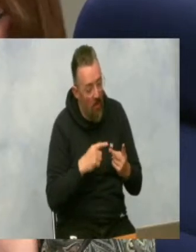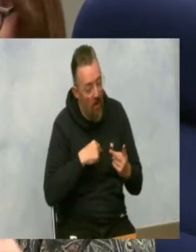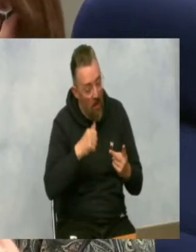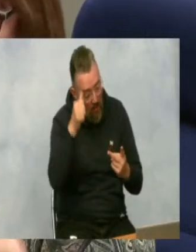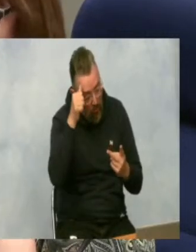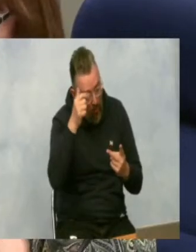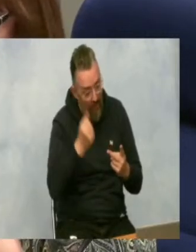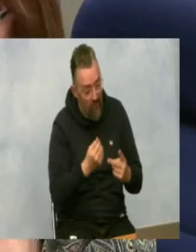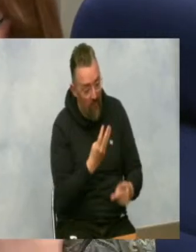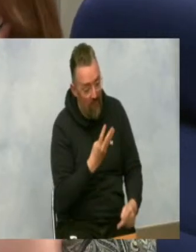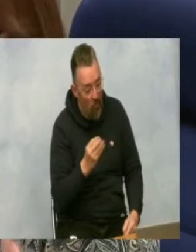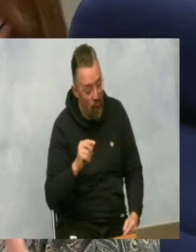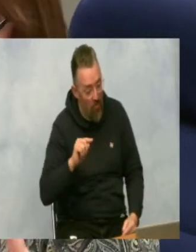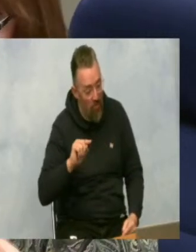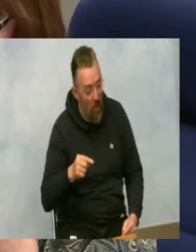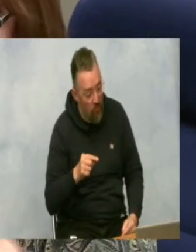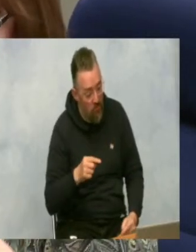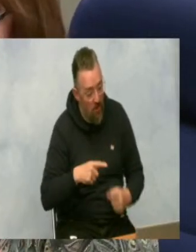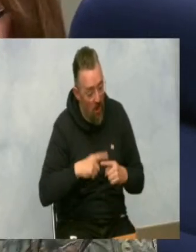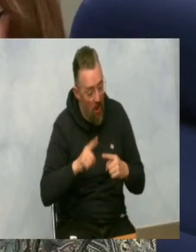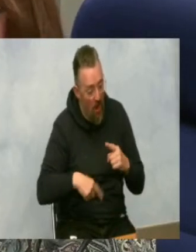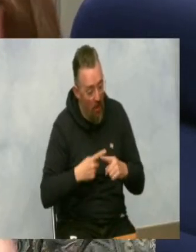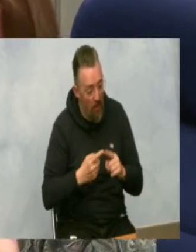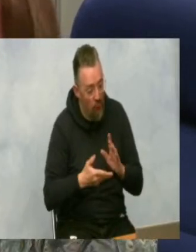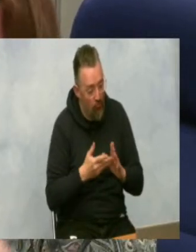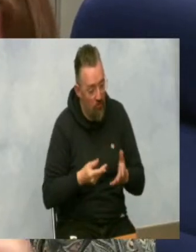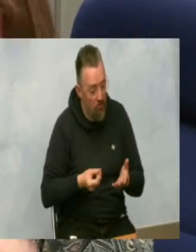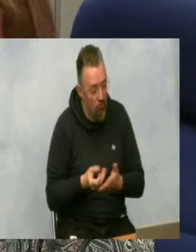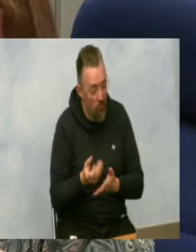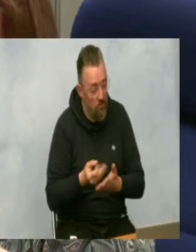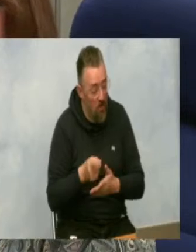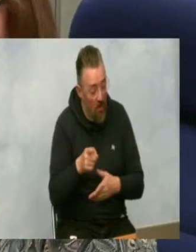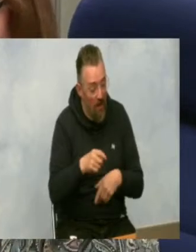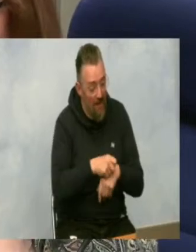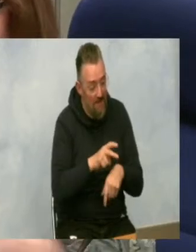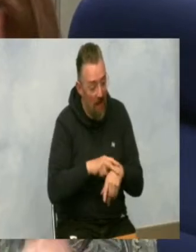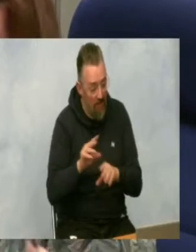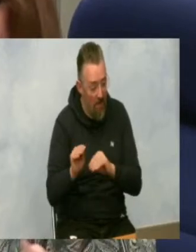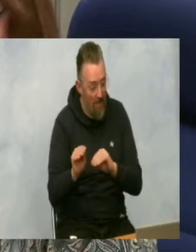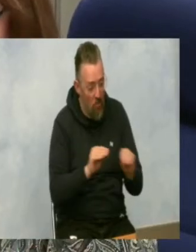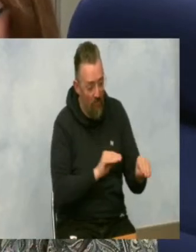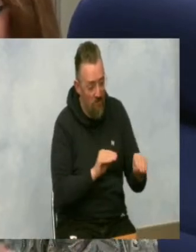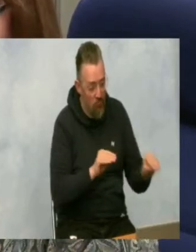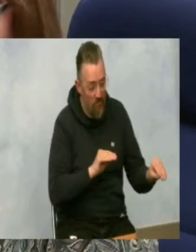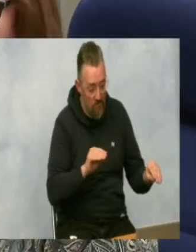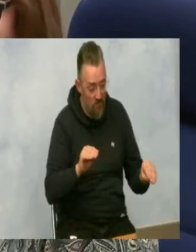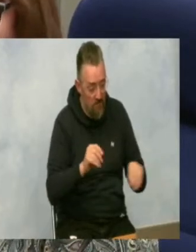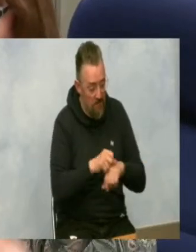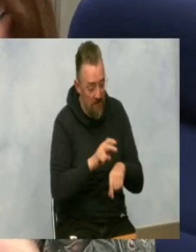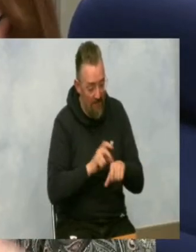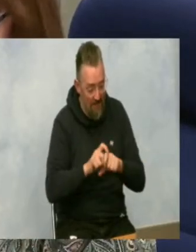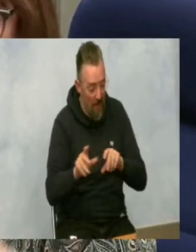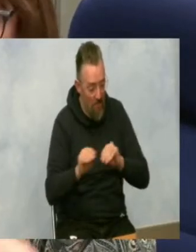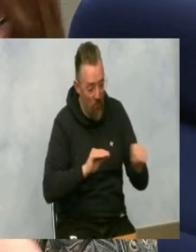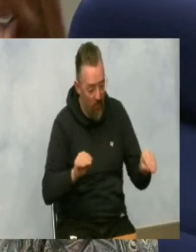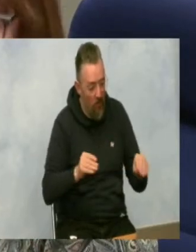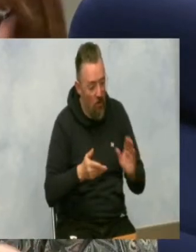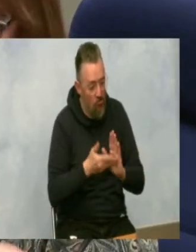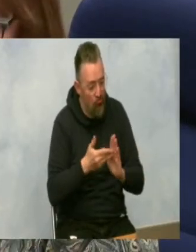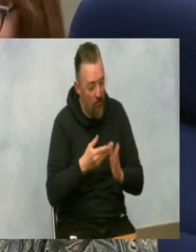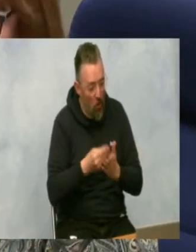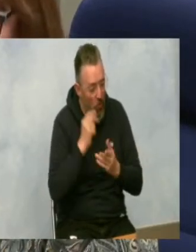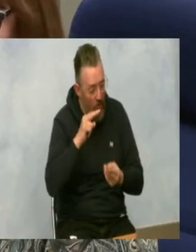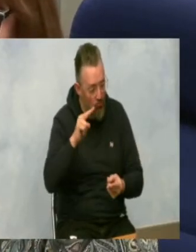there's a £400,000 annual running cost, but these staff are being moved, so they could still be moved, and that running cost would be